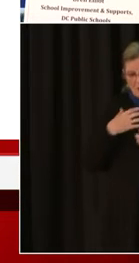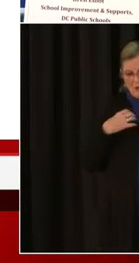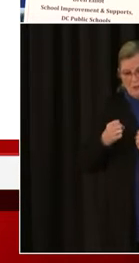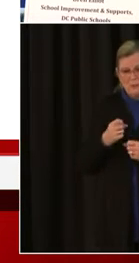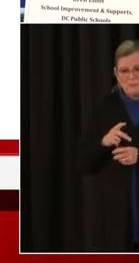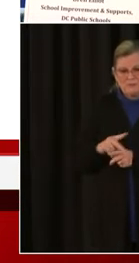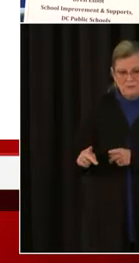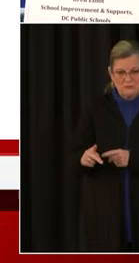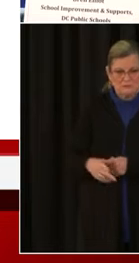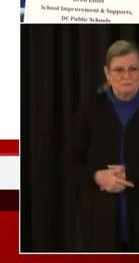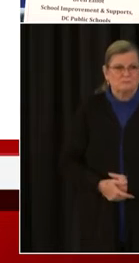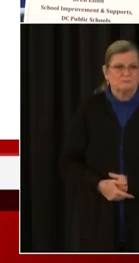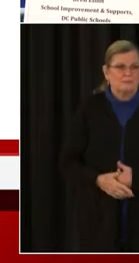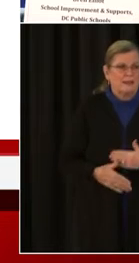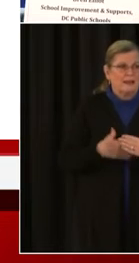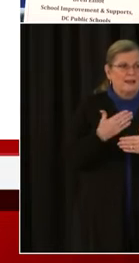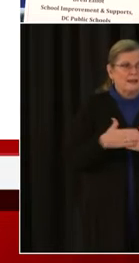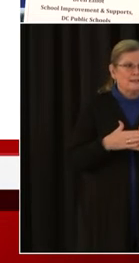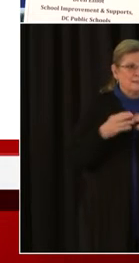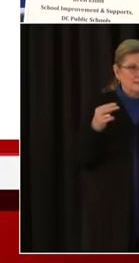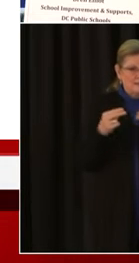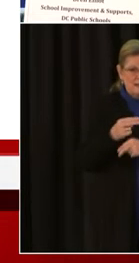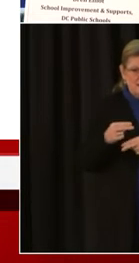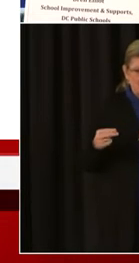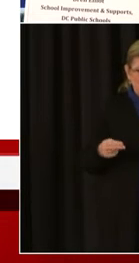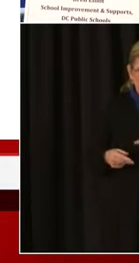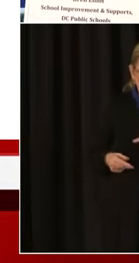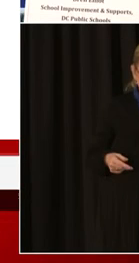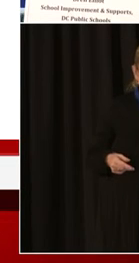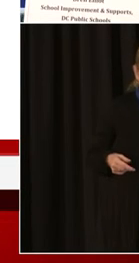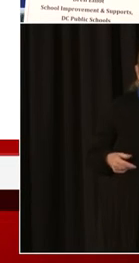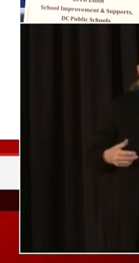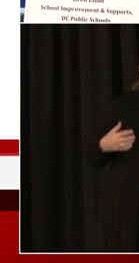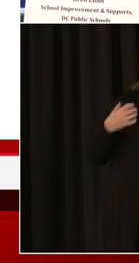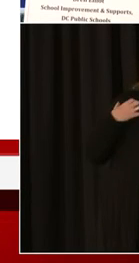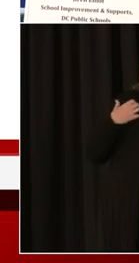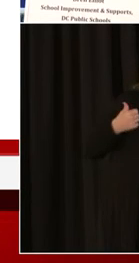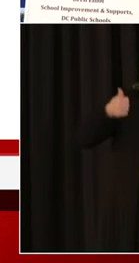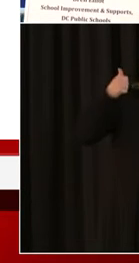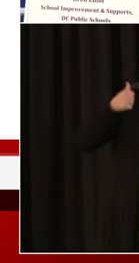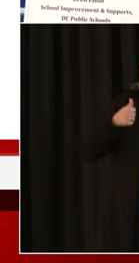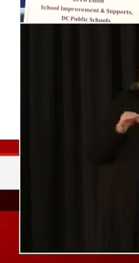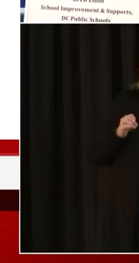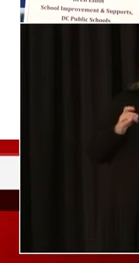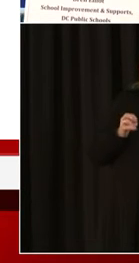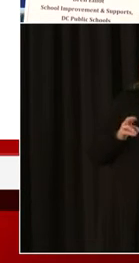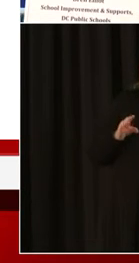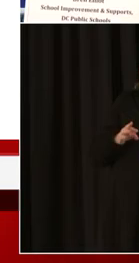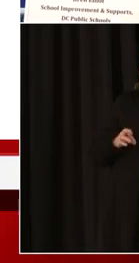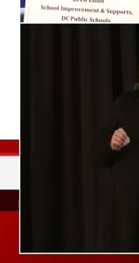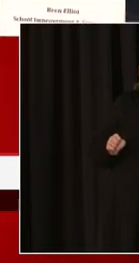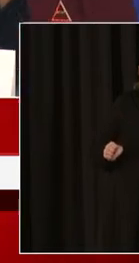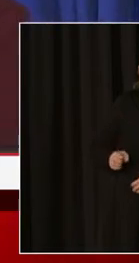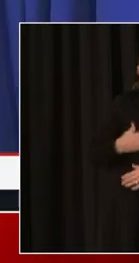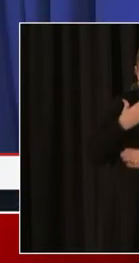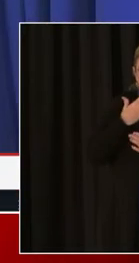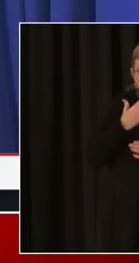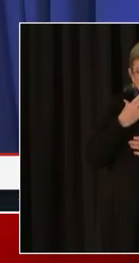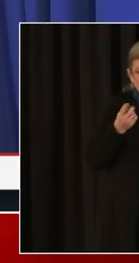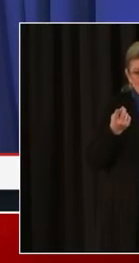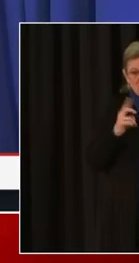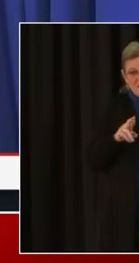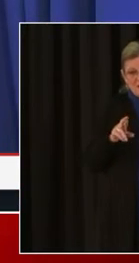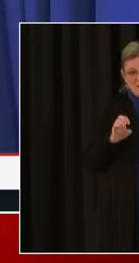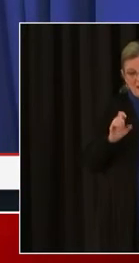slide. I'll turn it back over to the Chancellor now to share some key dates. Thank you, Dr. Elliott.